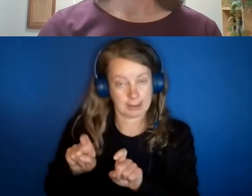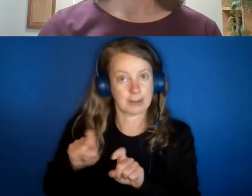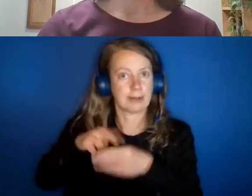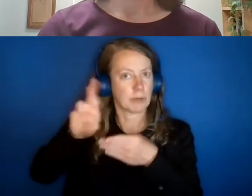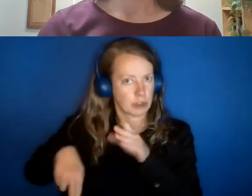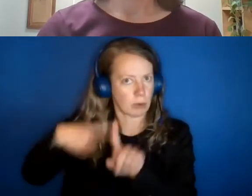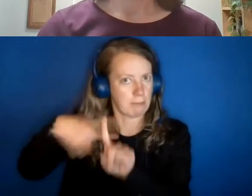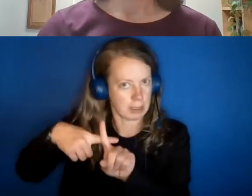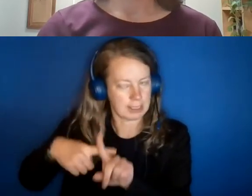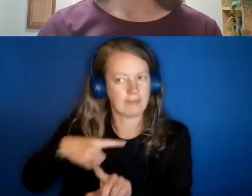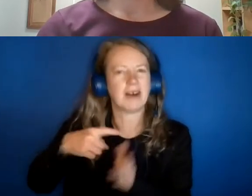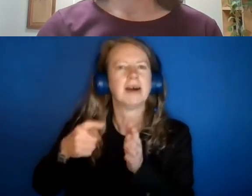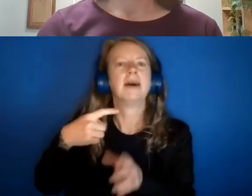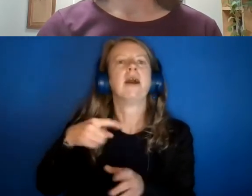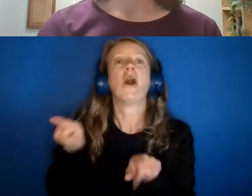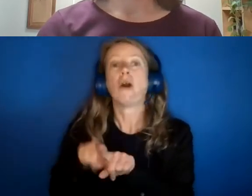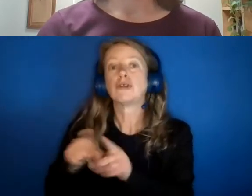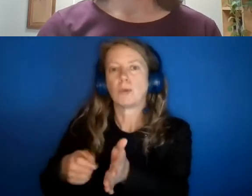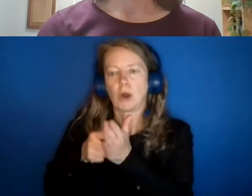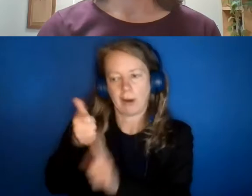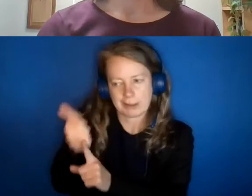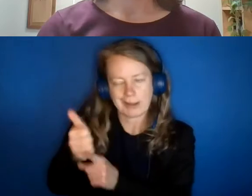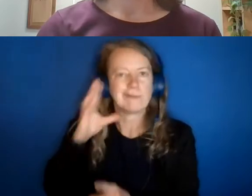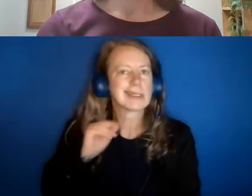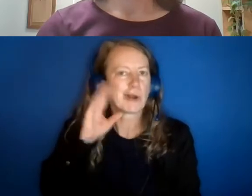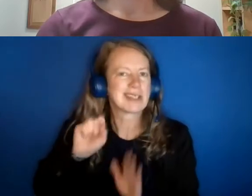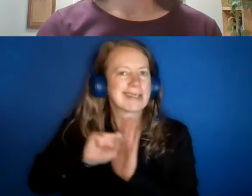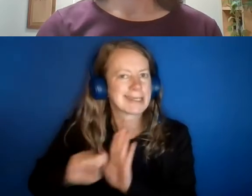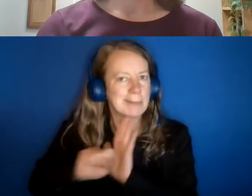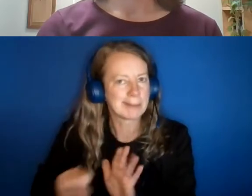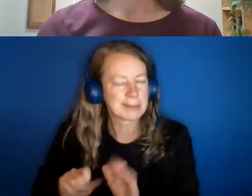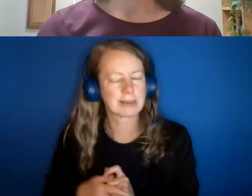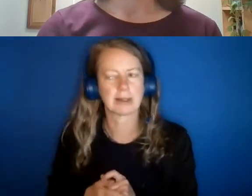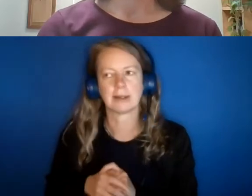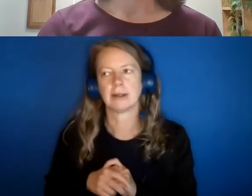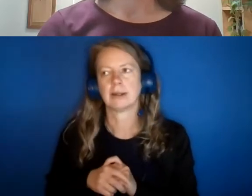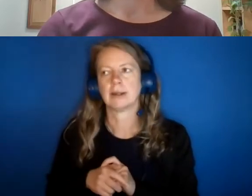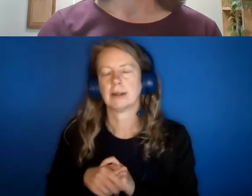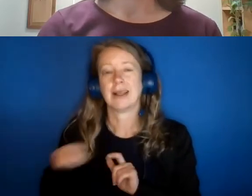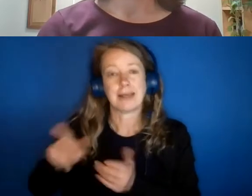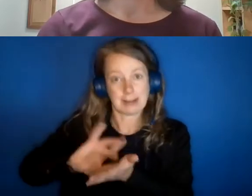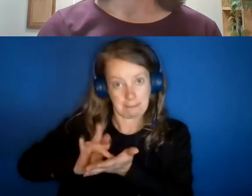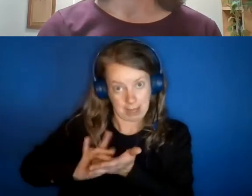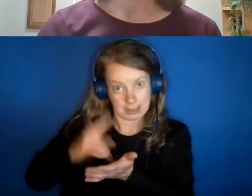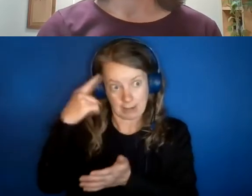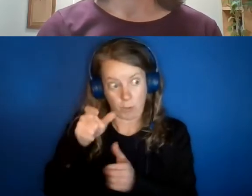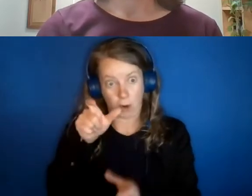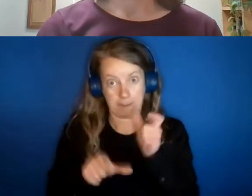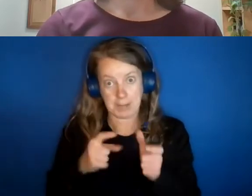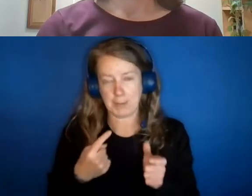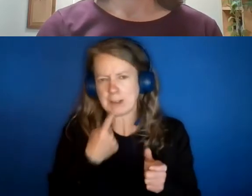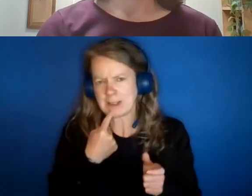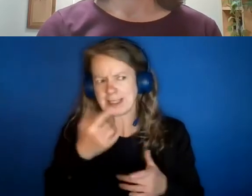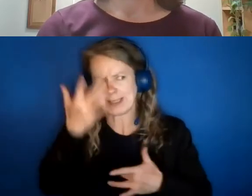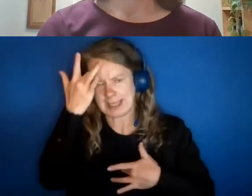have to have symptoms of COVID. These medications aren't intended for people who need to be in the hospital, who